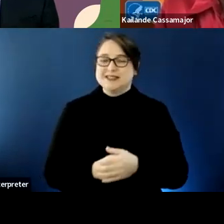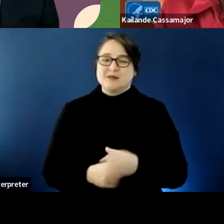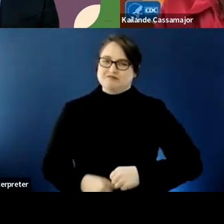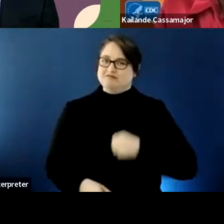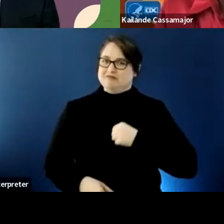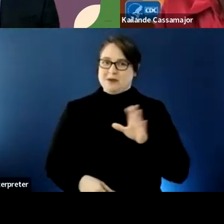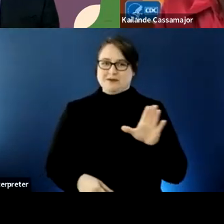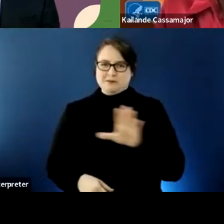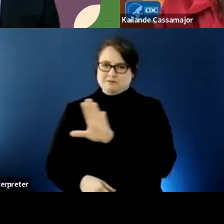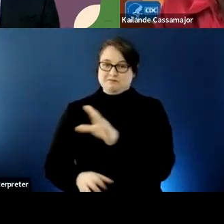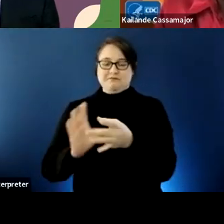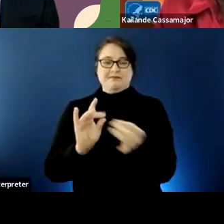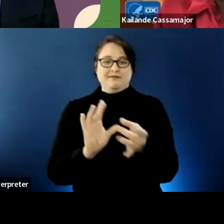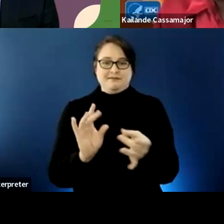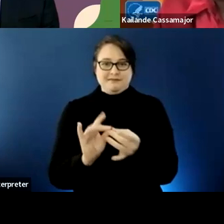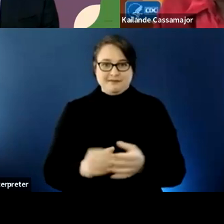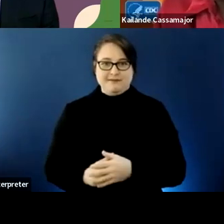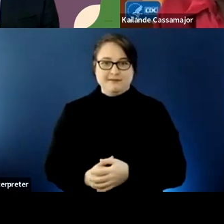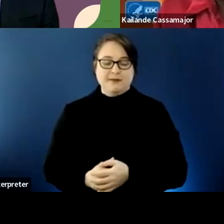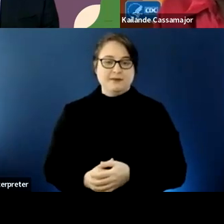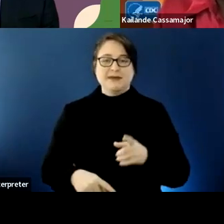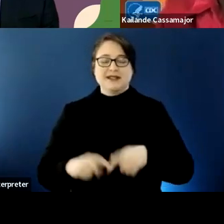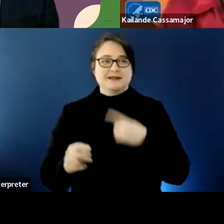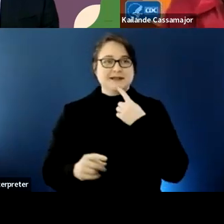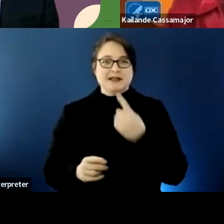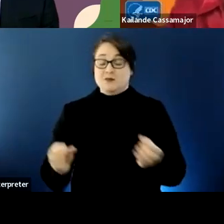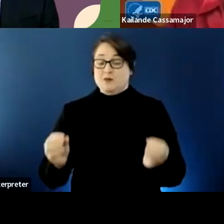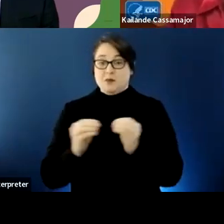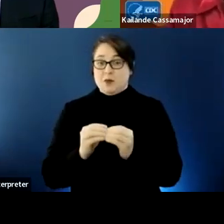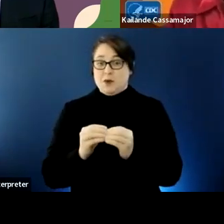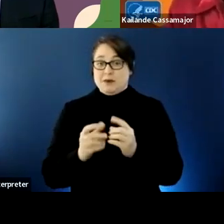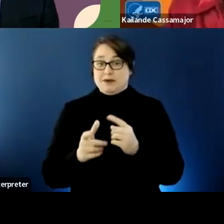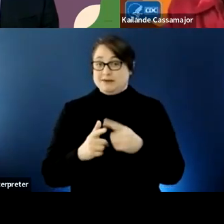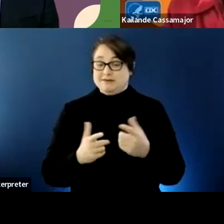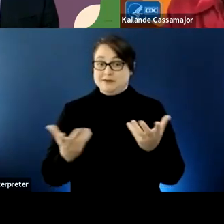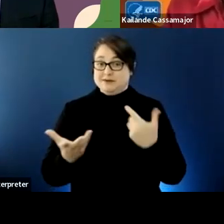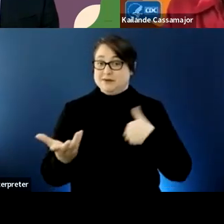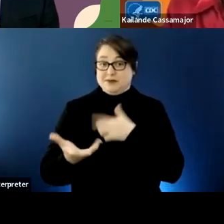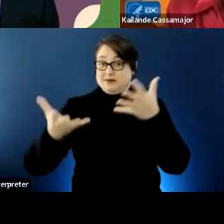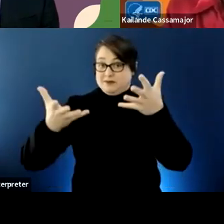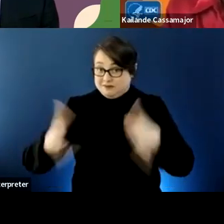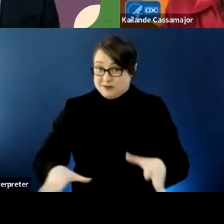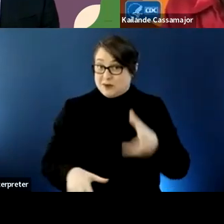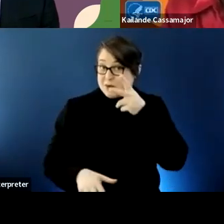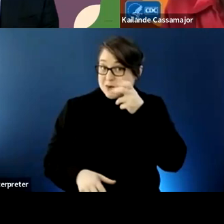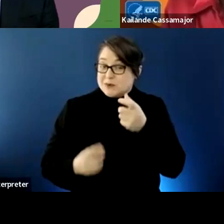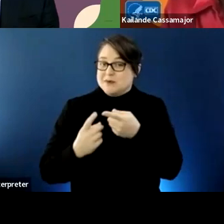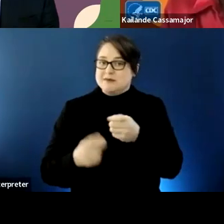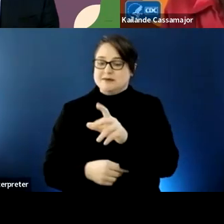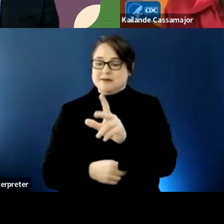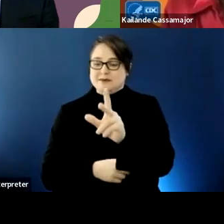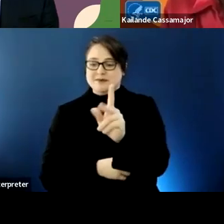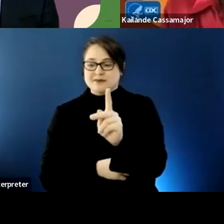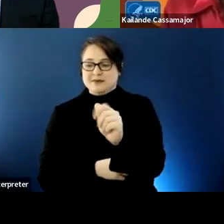that they're conveying. I can't say too much more than what we've already heard from Kaylin and Brandon. What I will